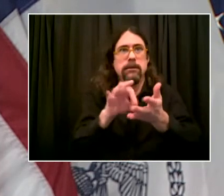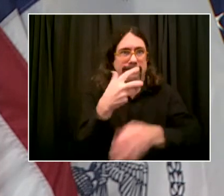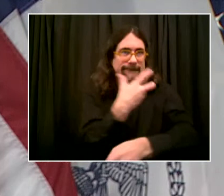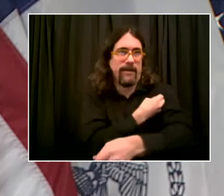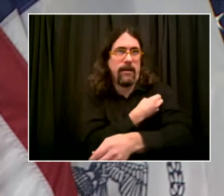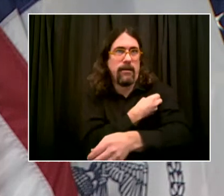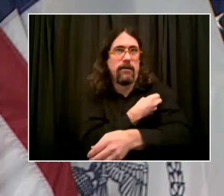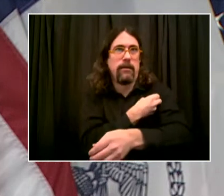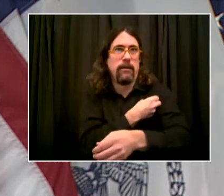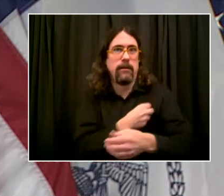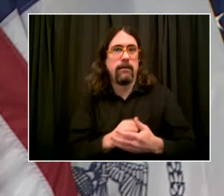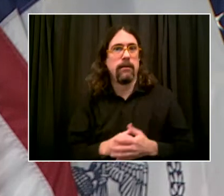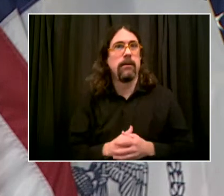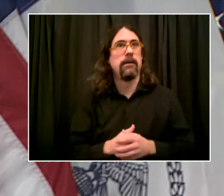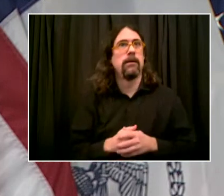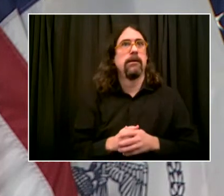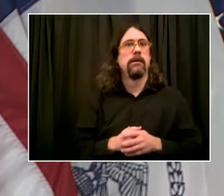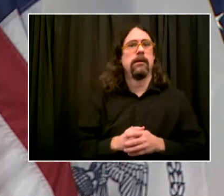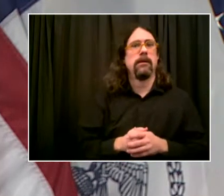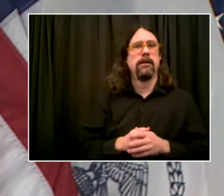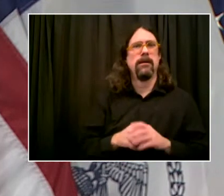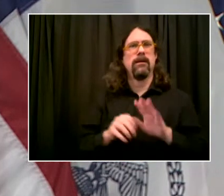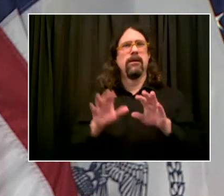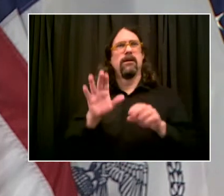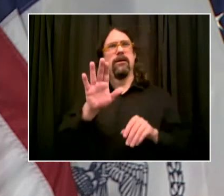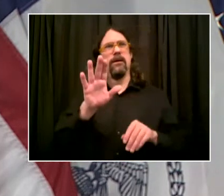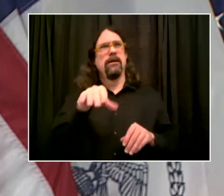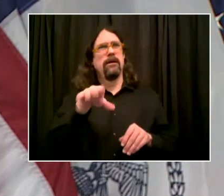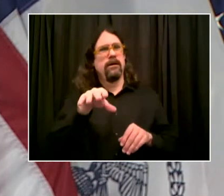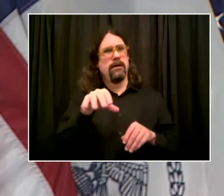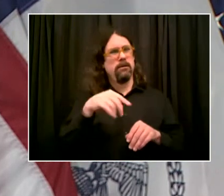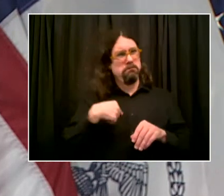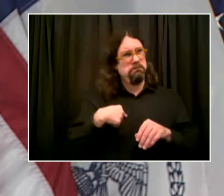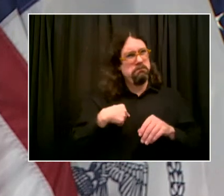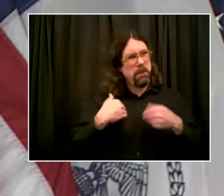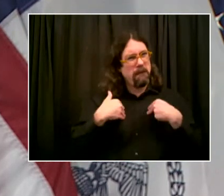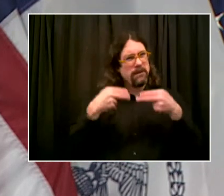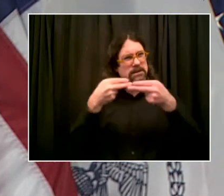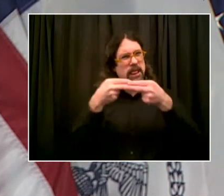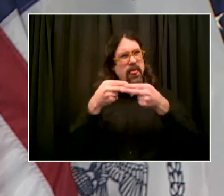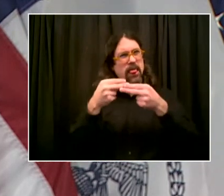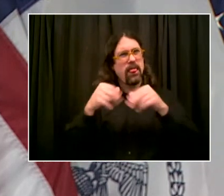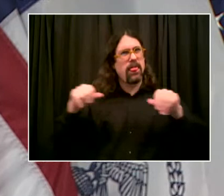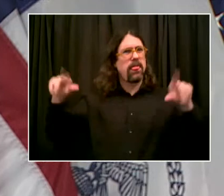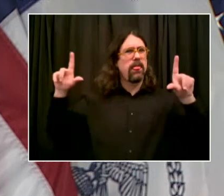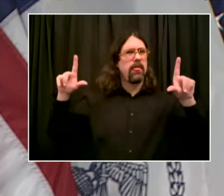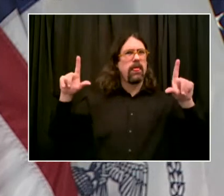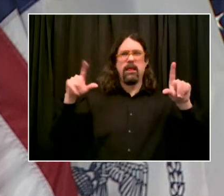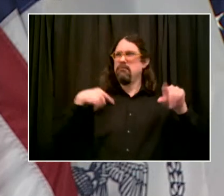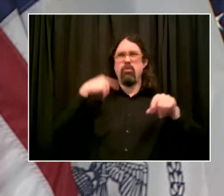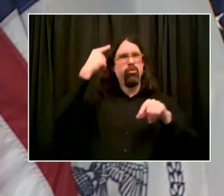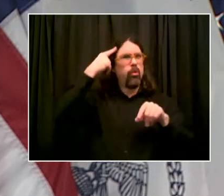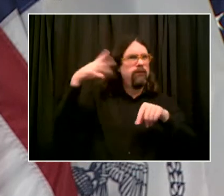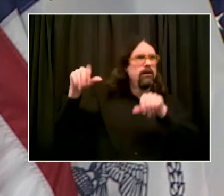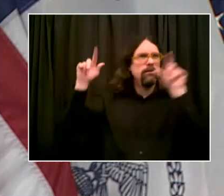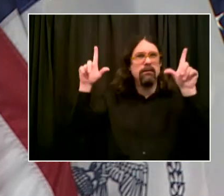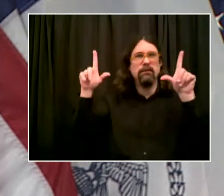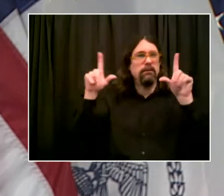the data. But what we can say, I'll give you the quick summary while we're getting this together. My apology.